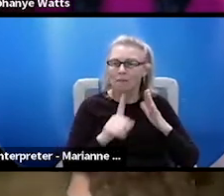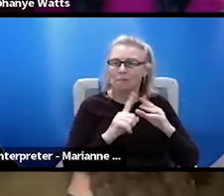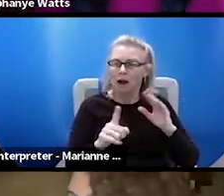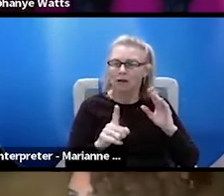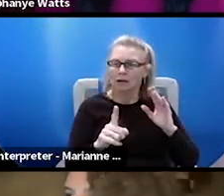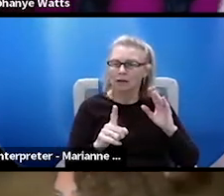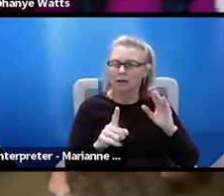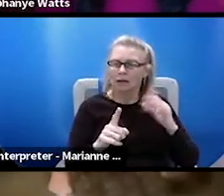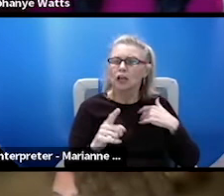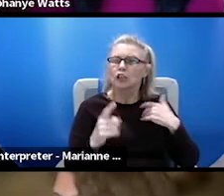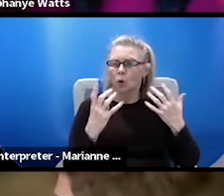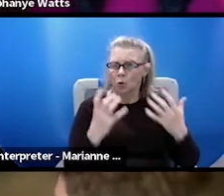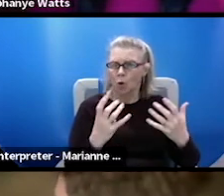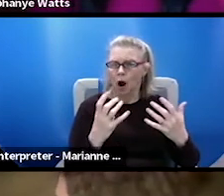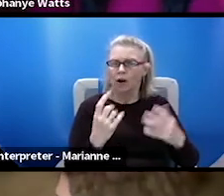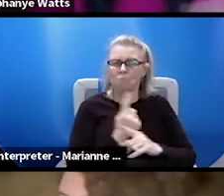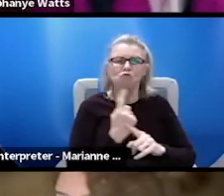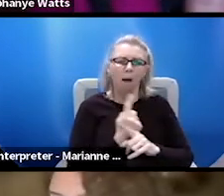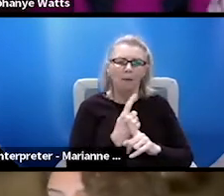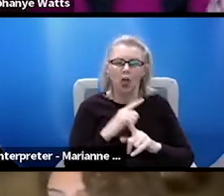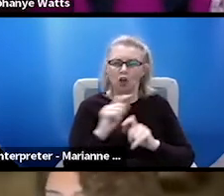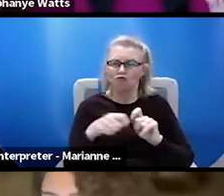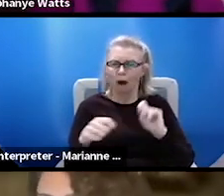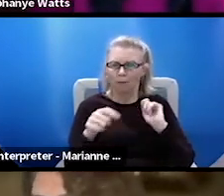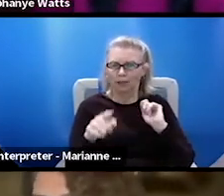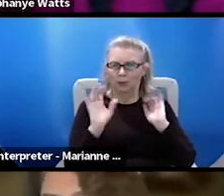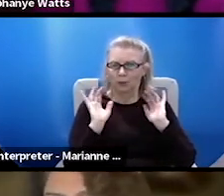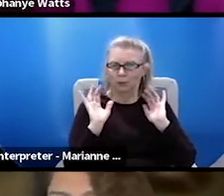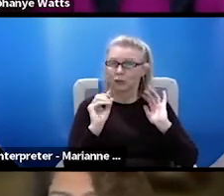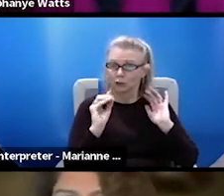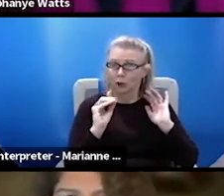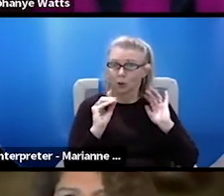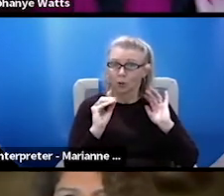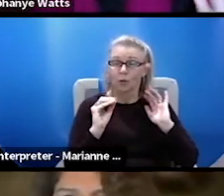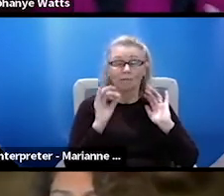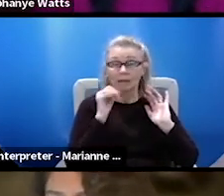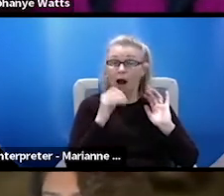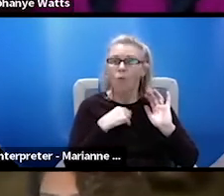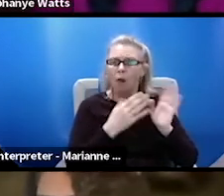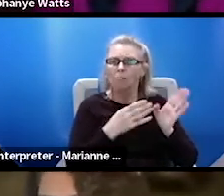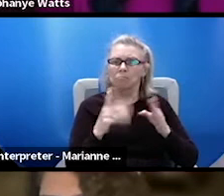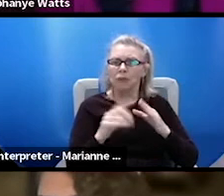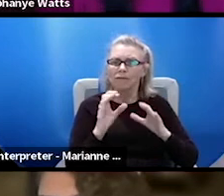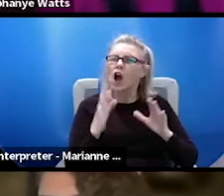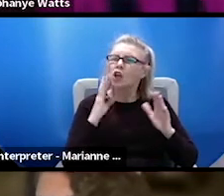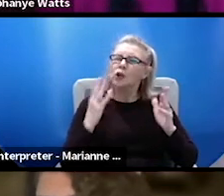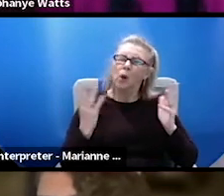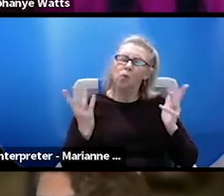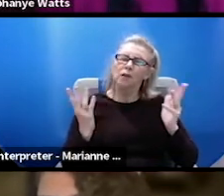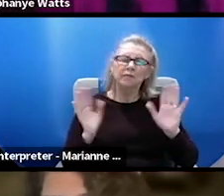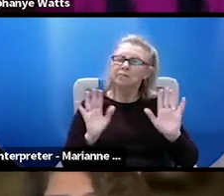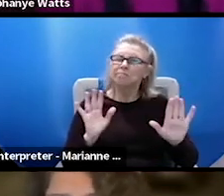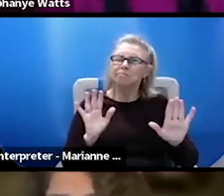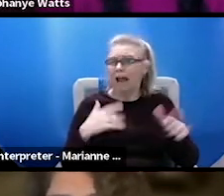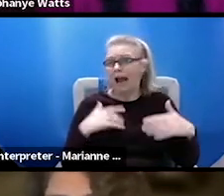do want to properly wrap you though. So if you have like a final statement, then we can move on to the conversations. I do want to be respectful. You know what? I could just